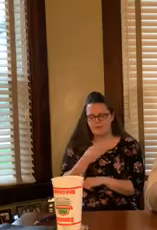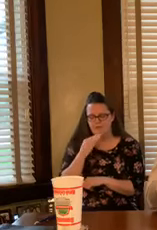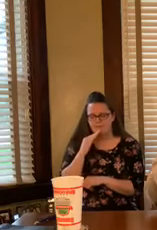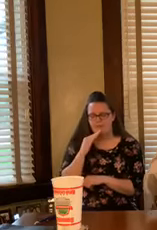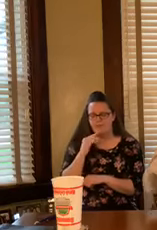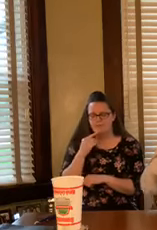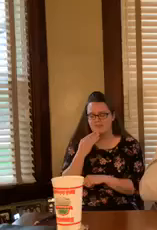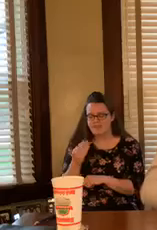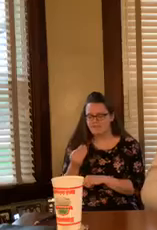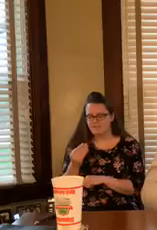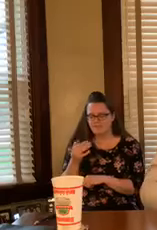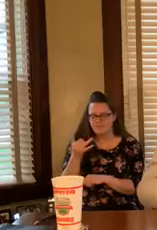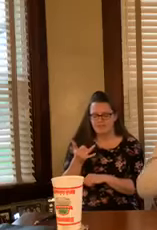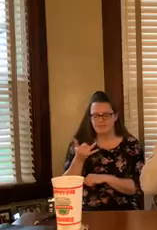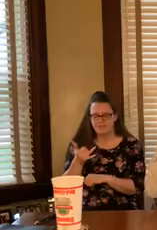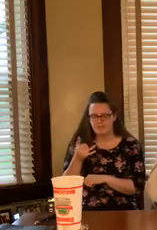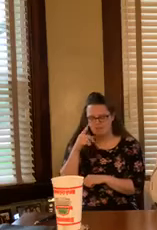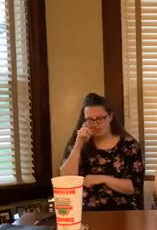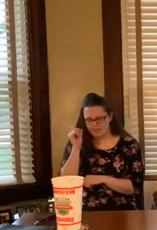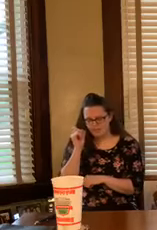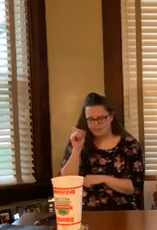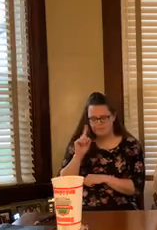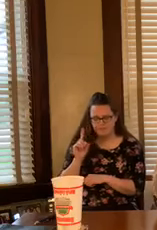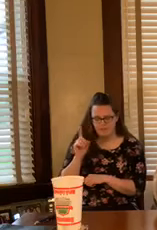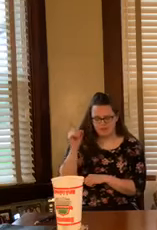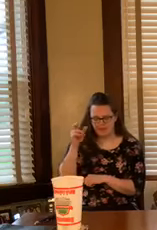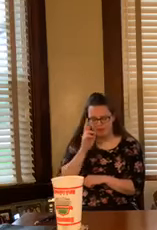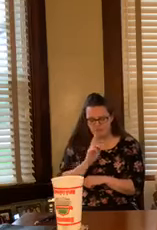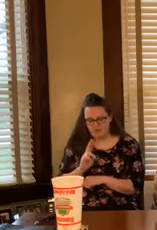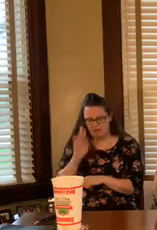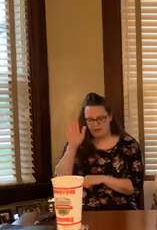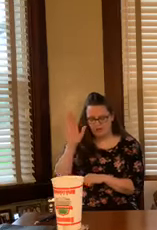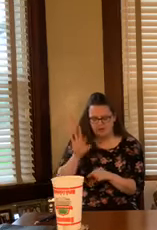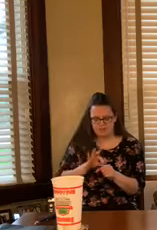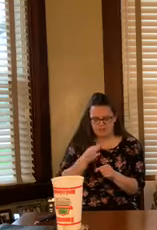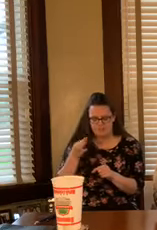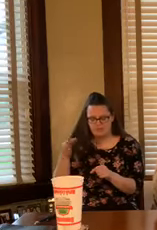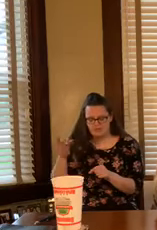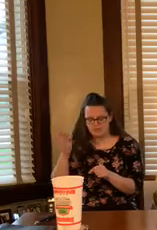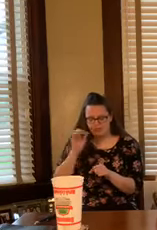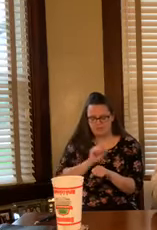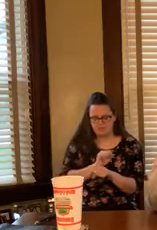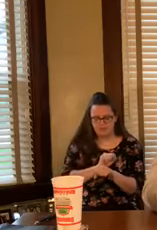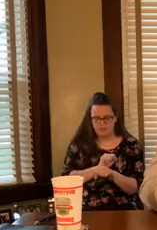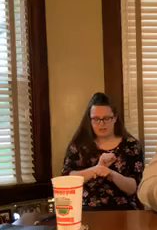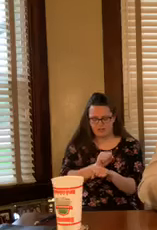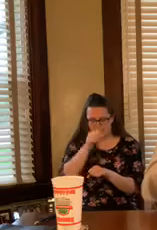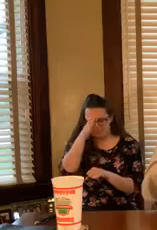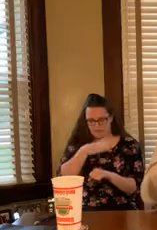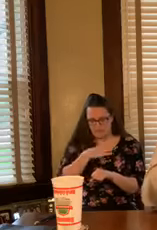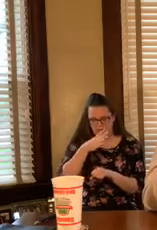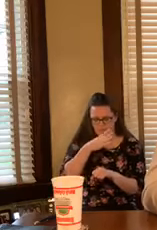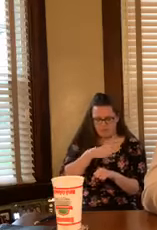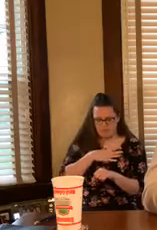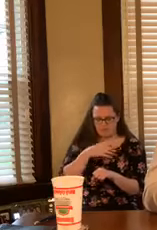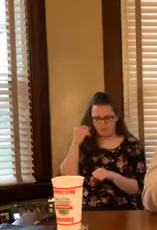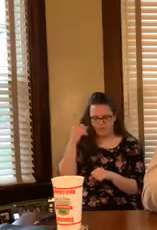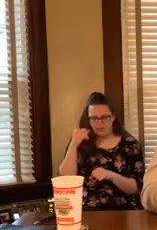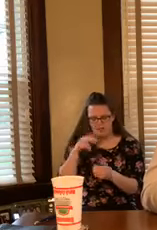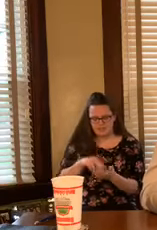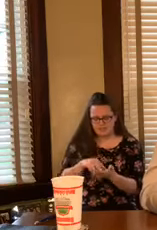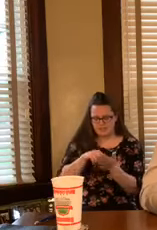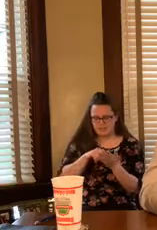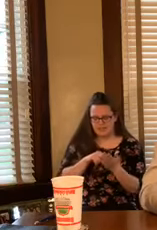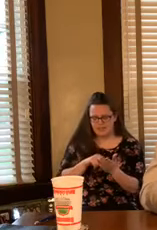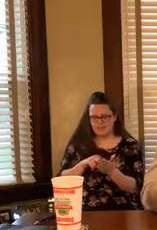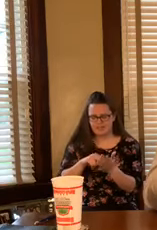because we know that where we are, your Spirit is dealing with the hearts of men and women, Lord. You are standing at the